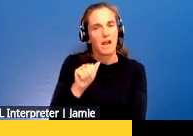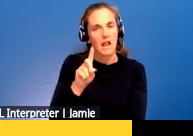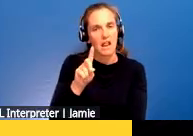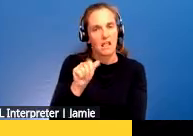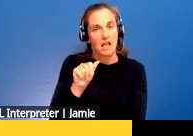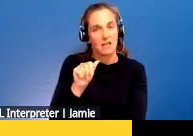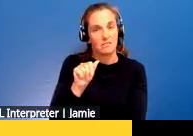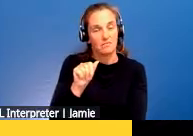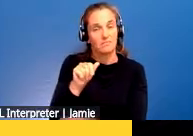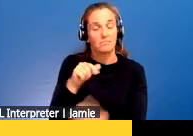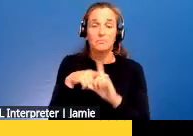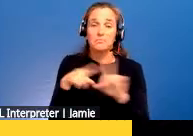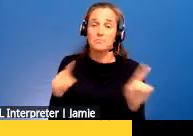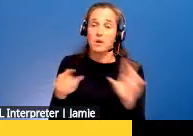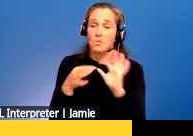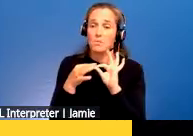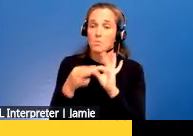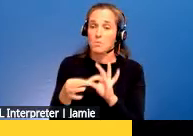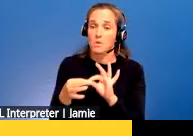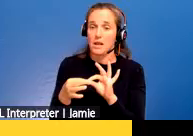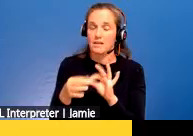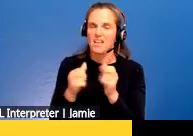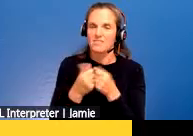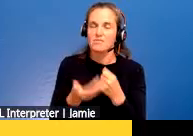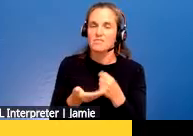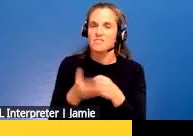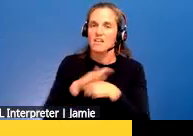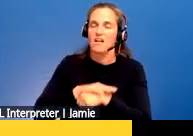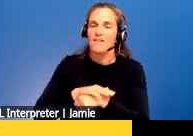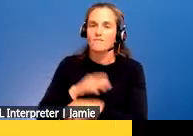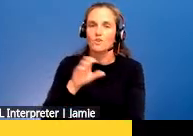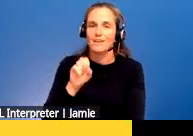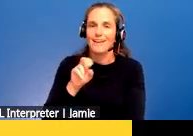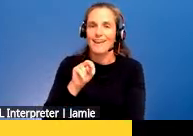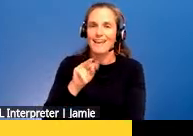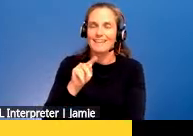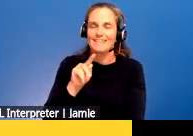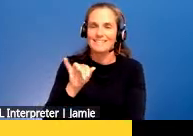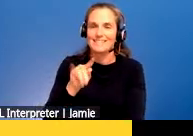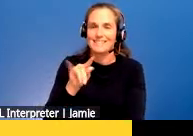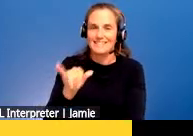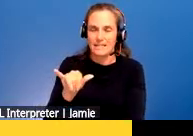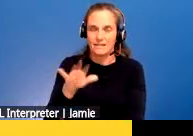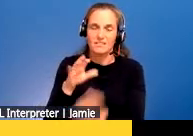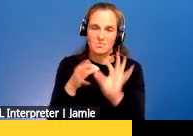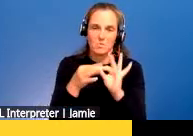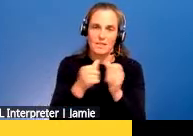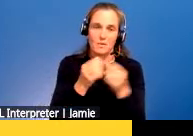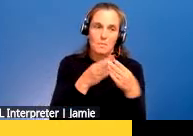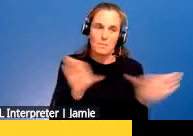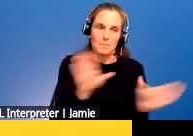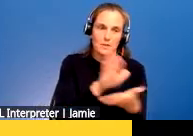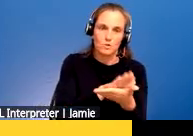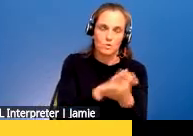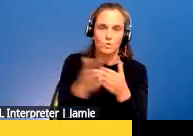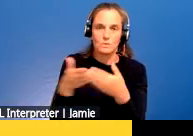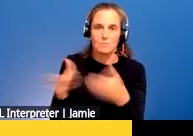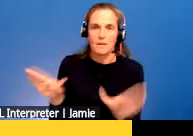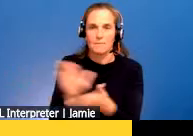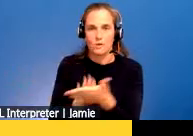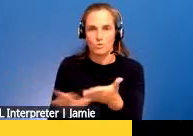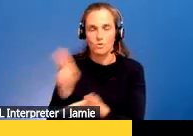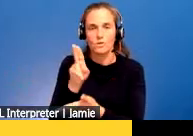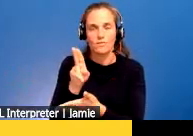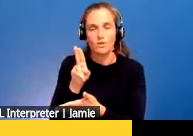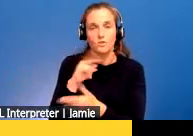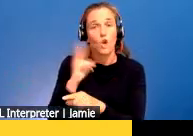extent that the covered entities, state and local governments, including public schools and public universities, are using